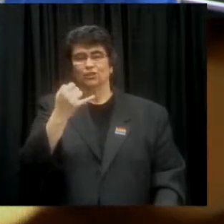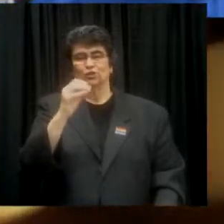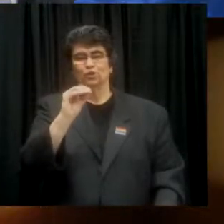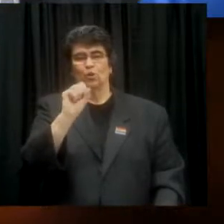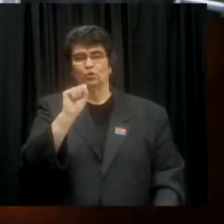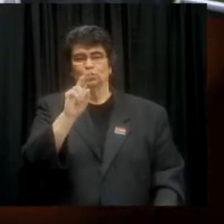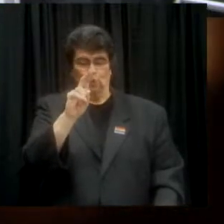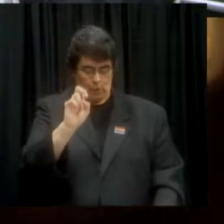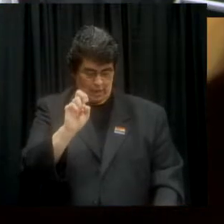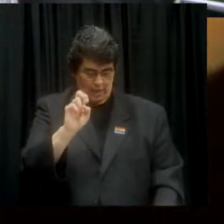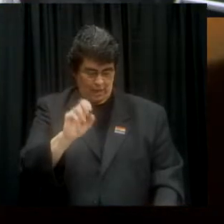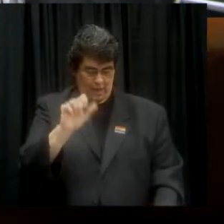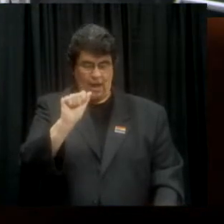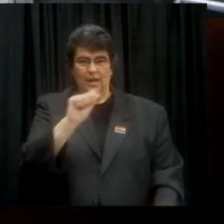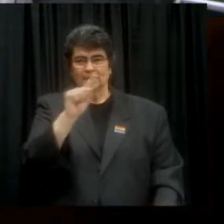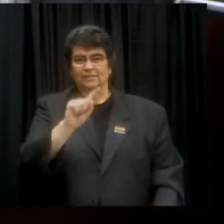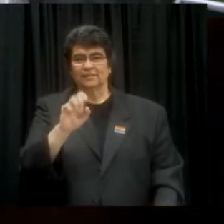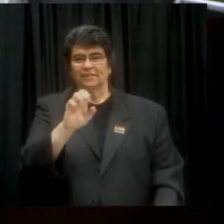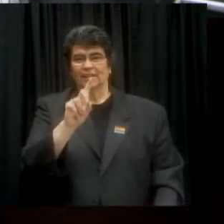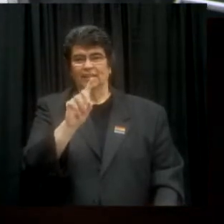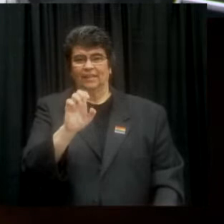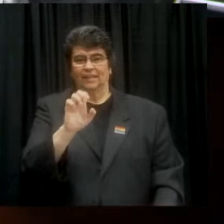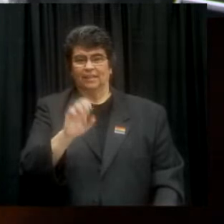Josue Azidi.